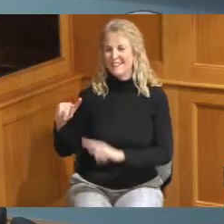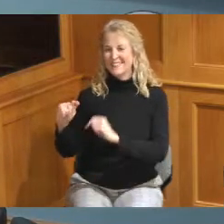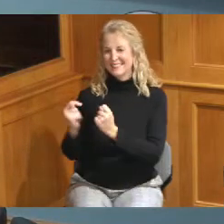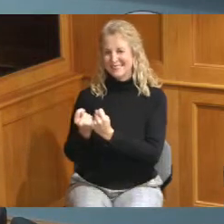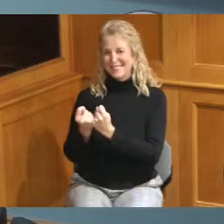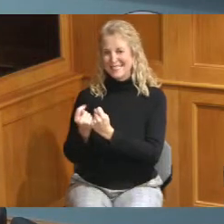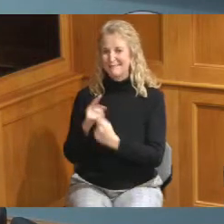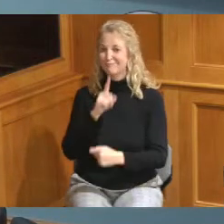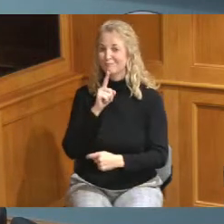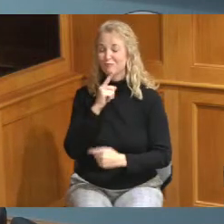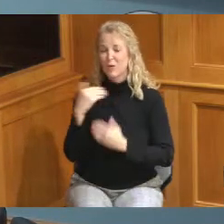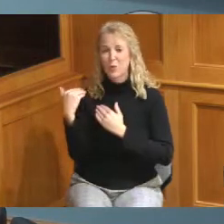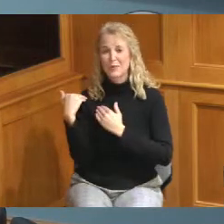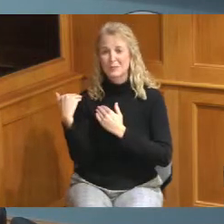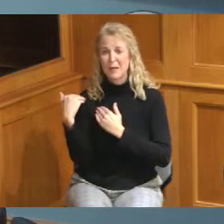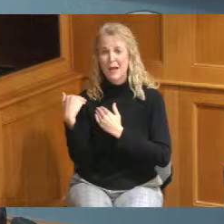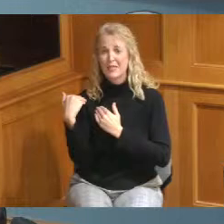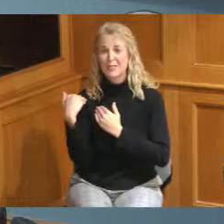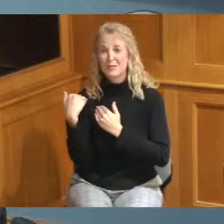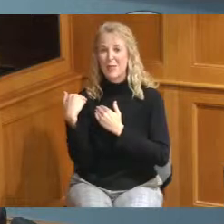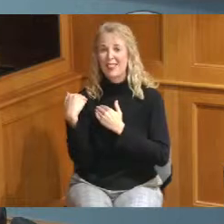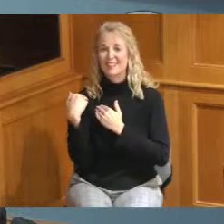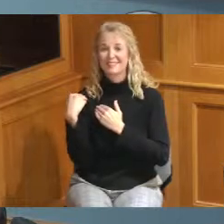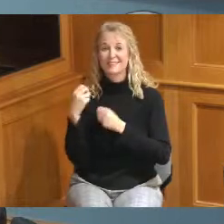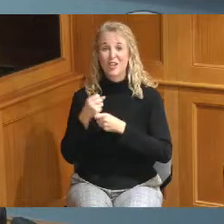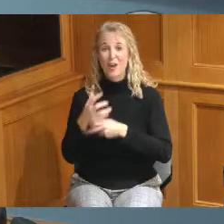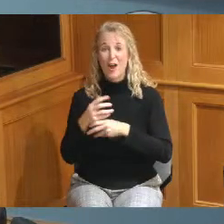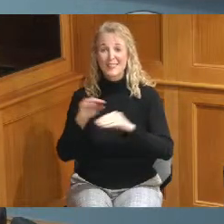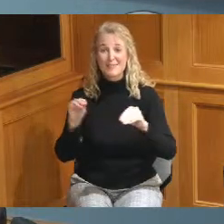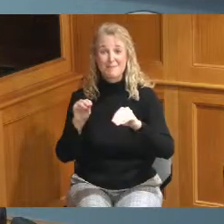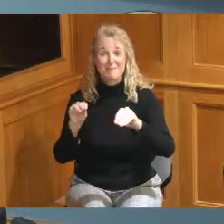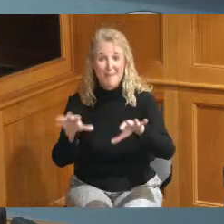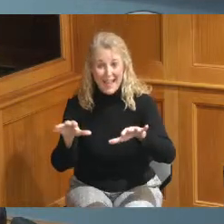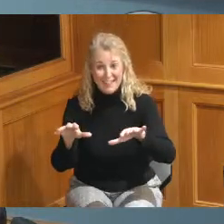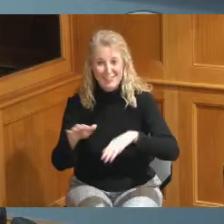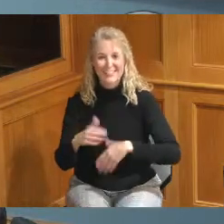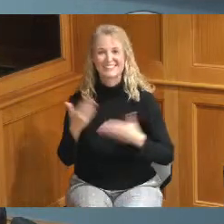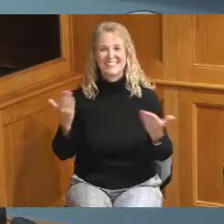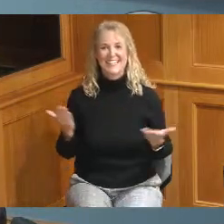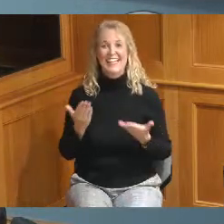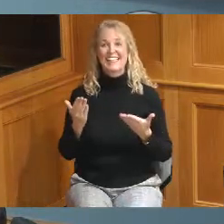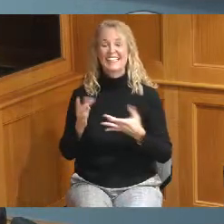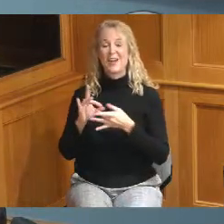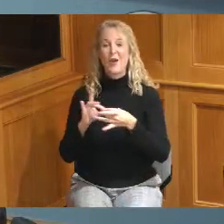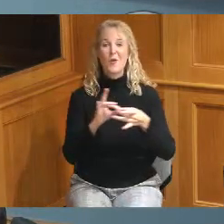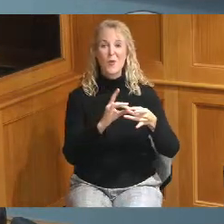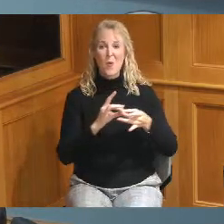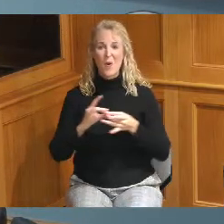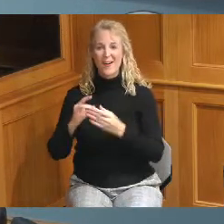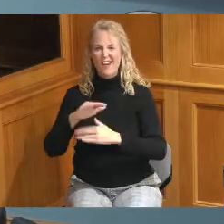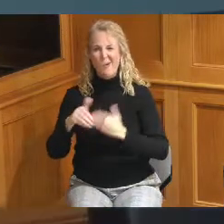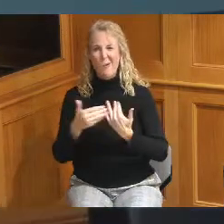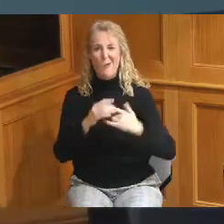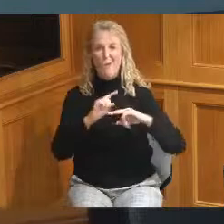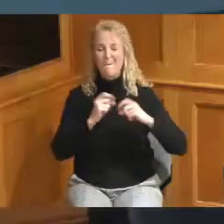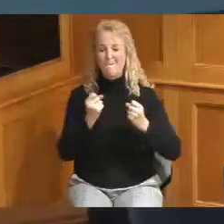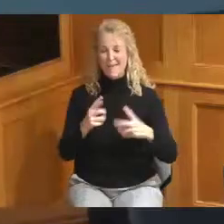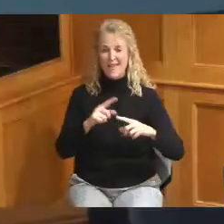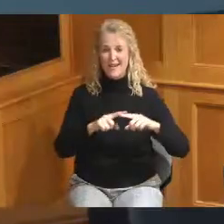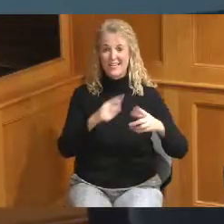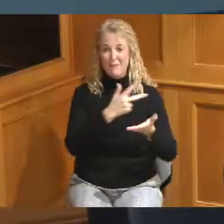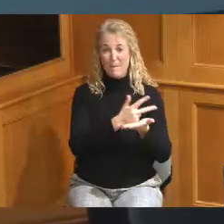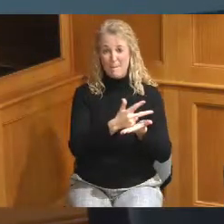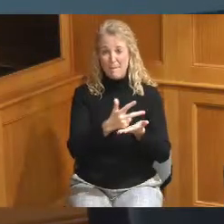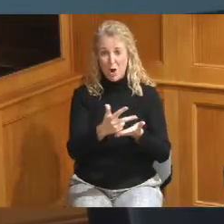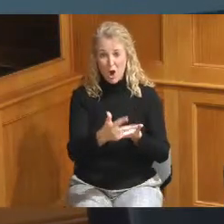been responsible for working magic to ensure the seamless coordination of all the complex parking agreements on